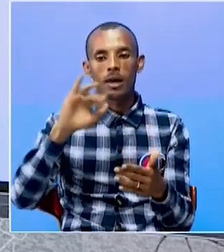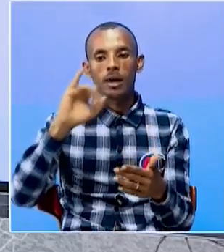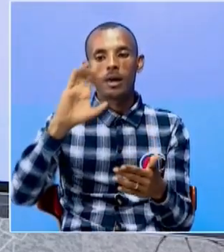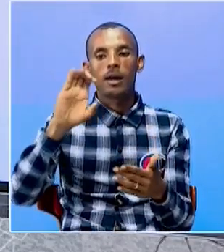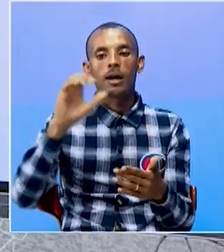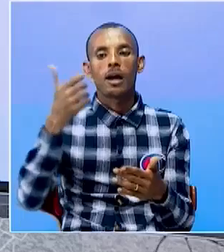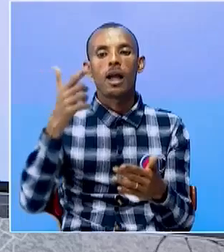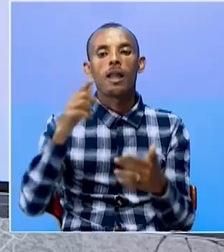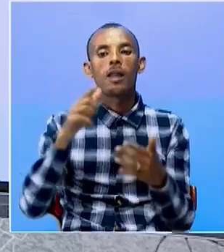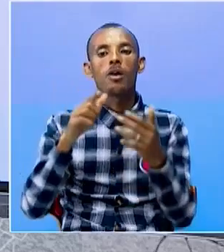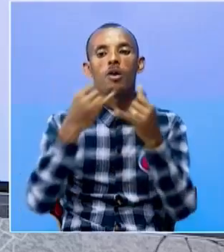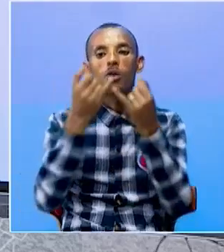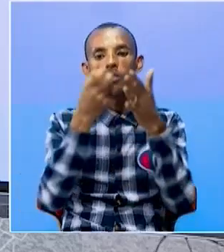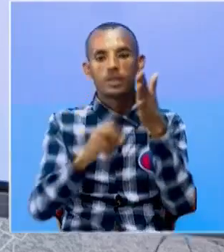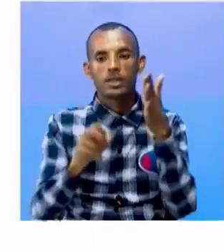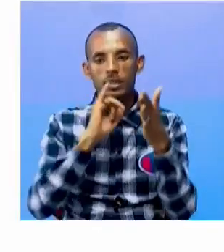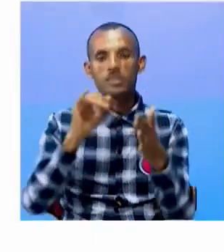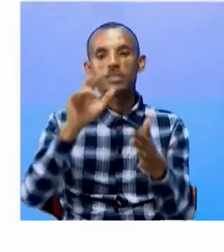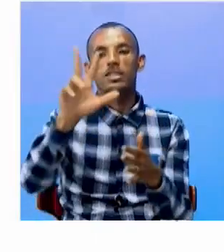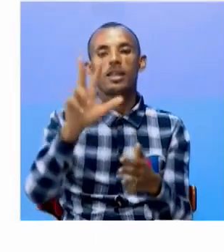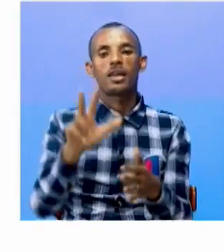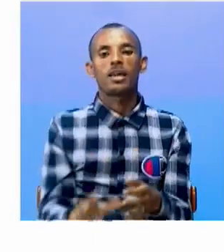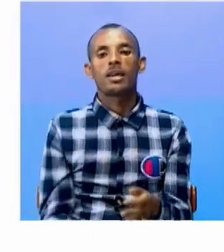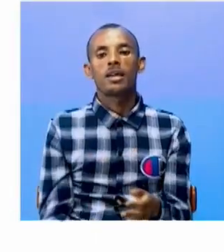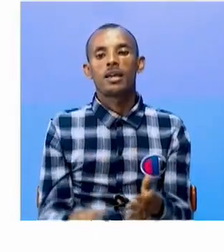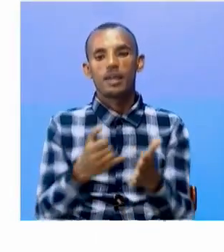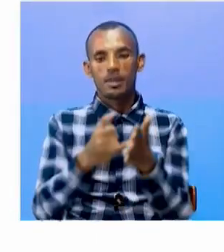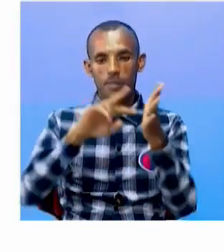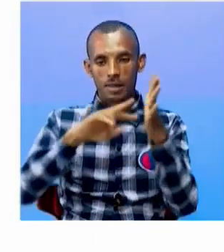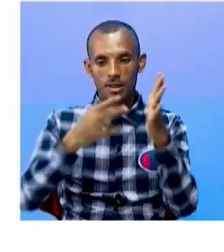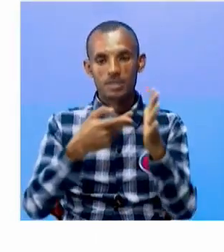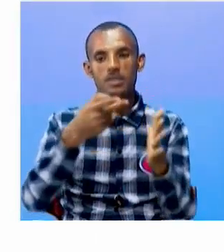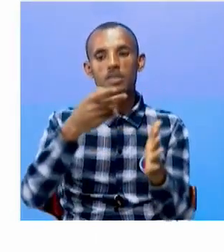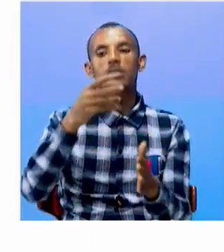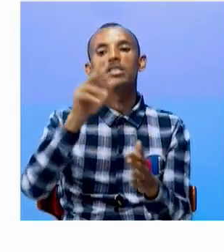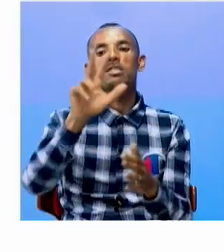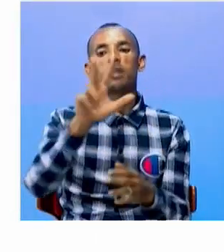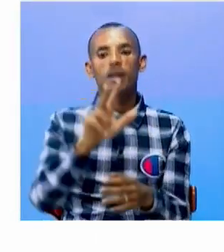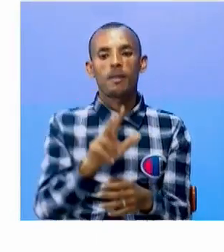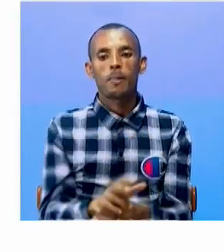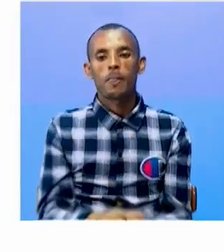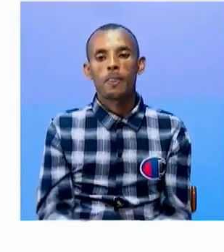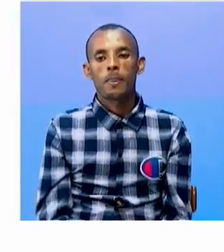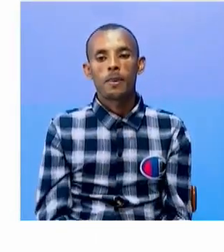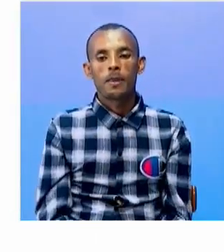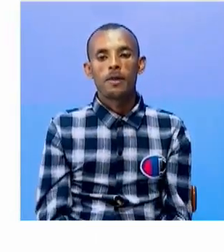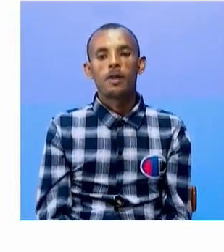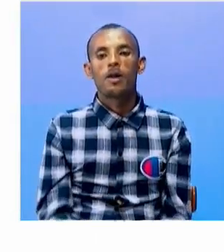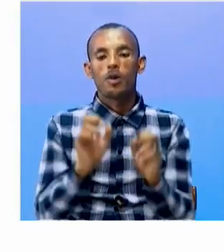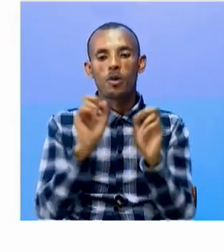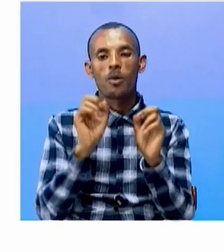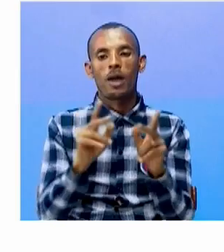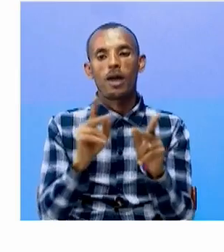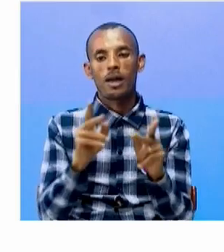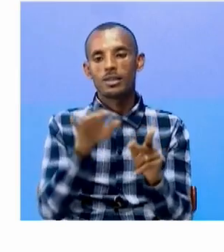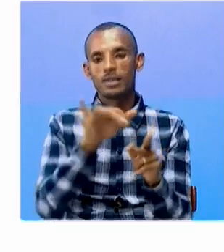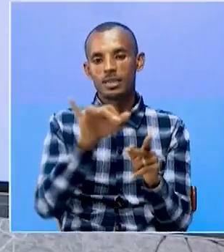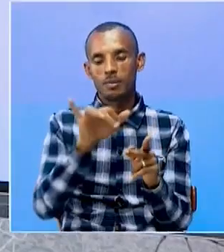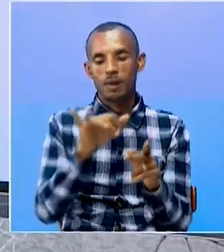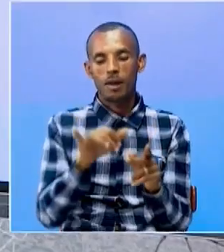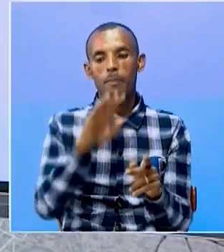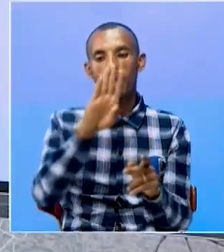is 3. The numerical factor, here it is 3. Okay, again, let's take this